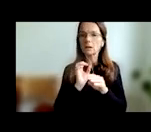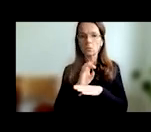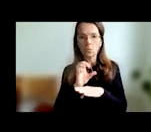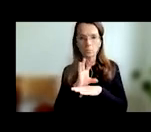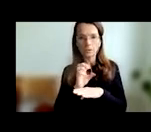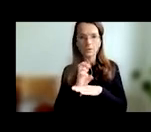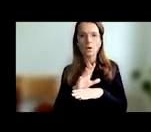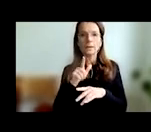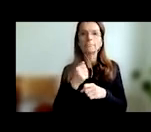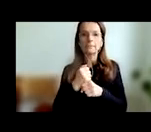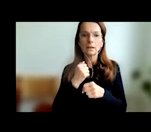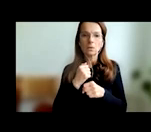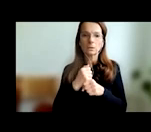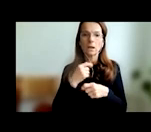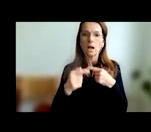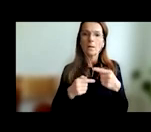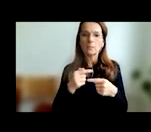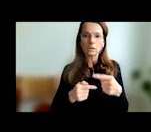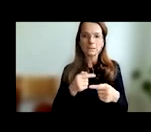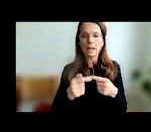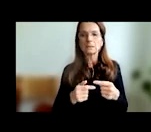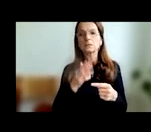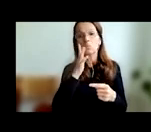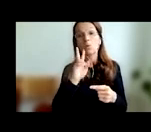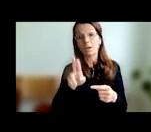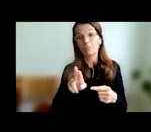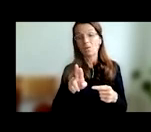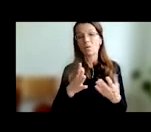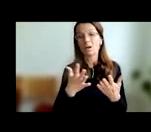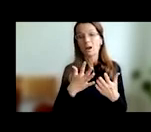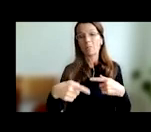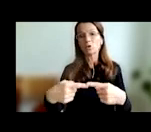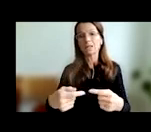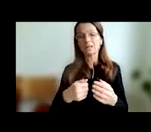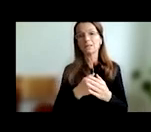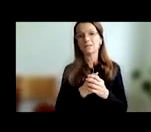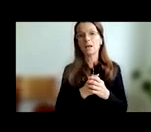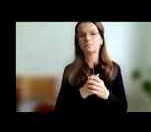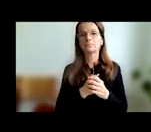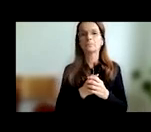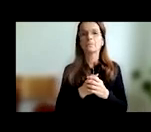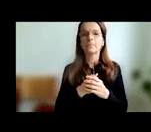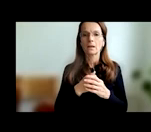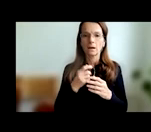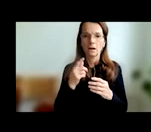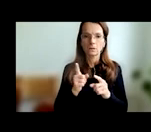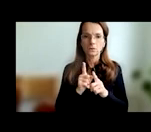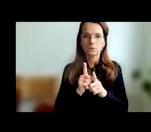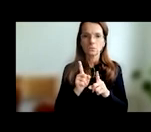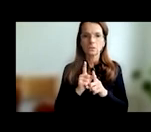digital skills, then the impact of innovation and automation on the